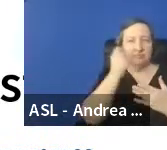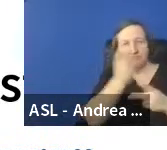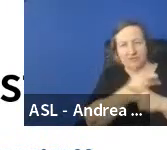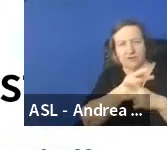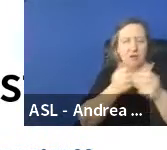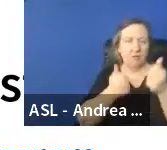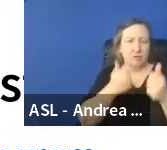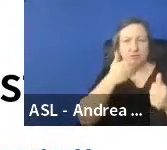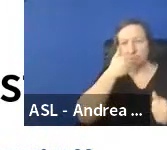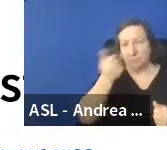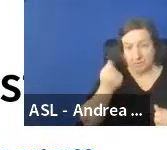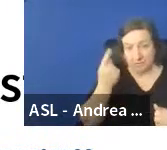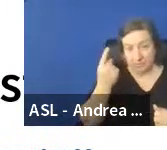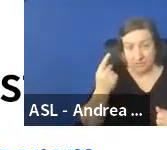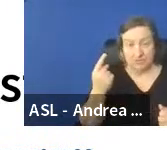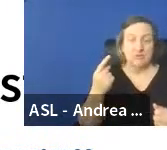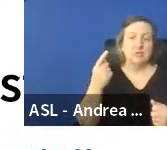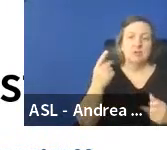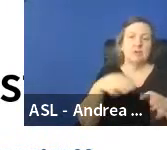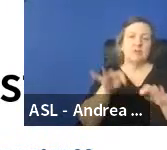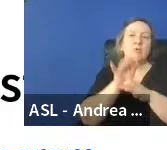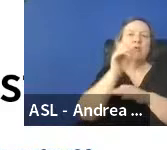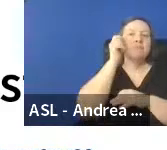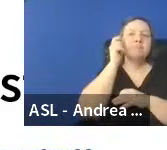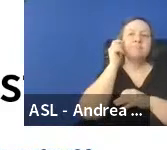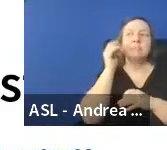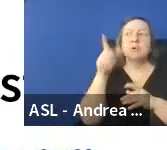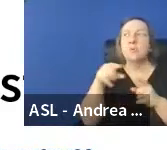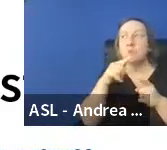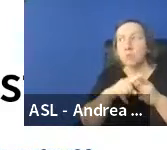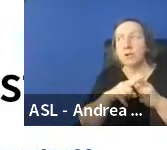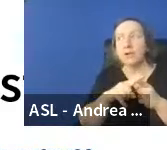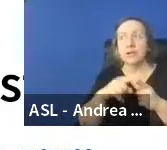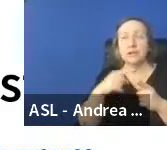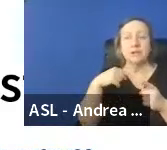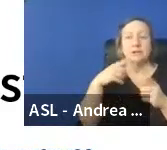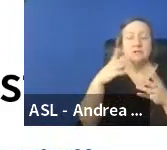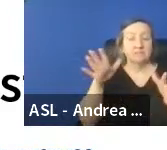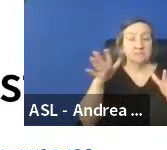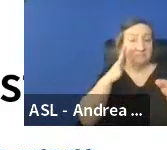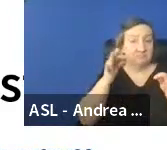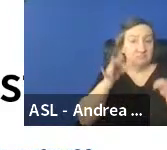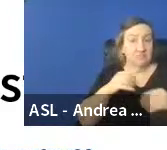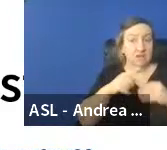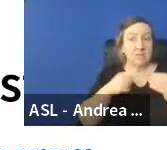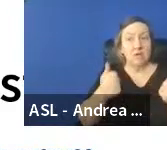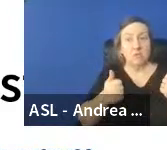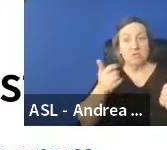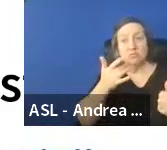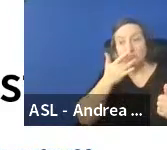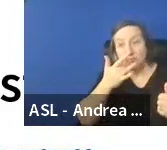perform. It's really important to realize that once there is a decision about a preferred